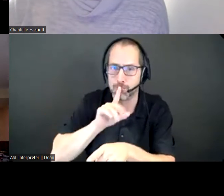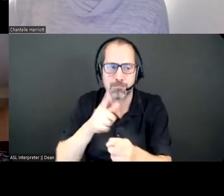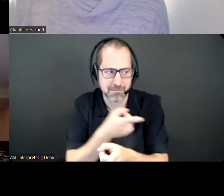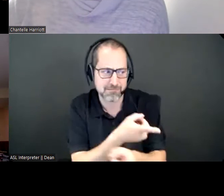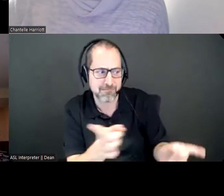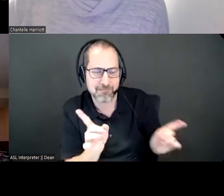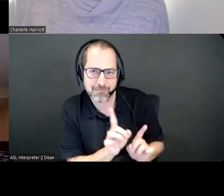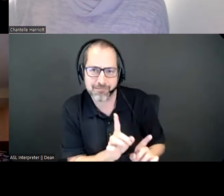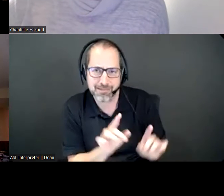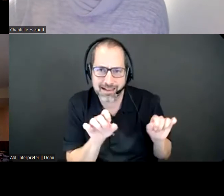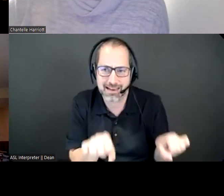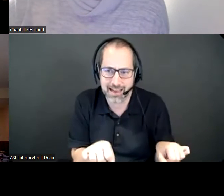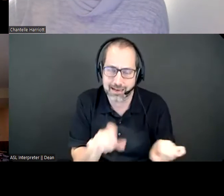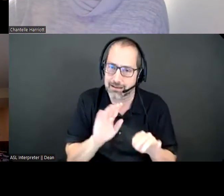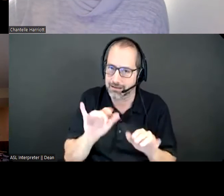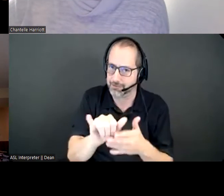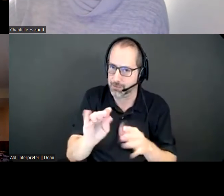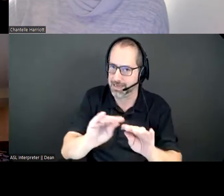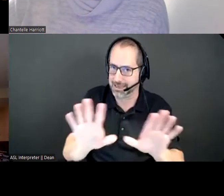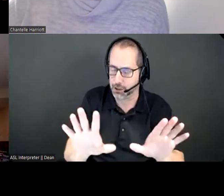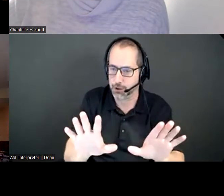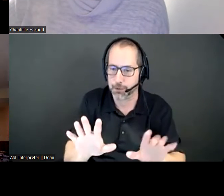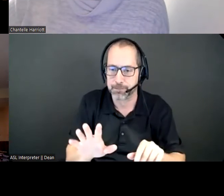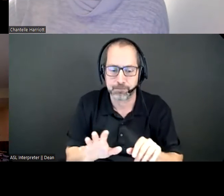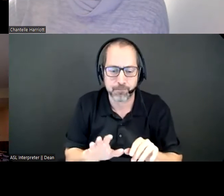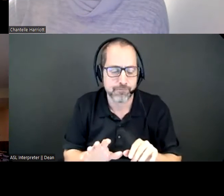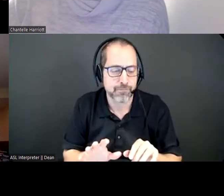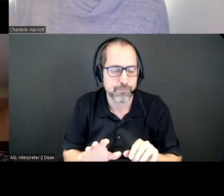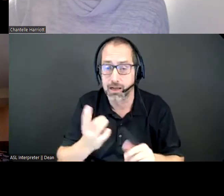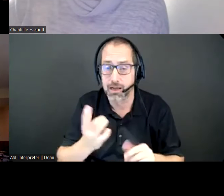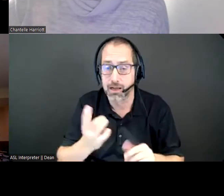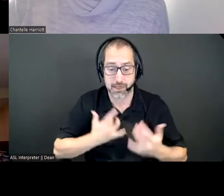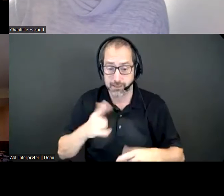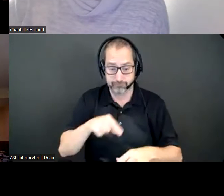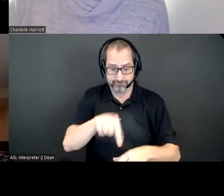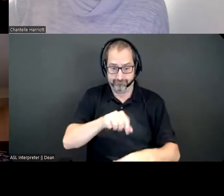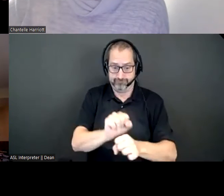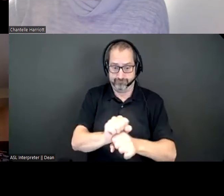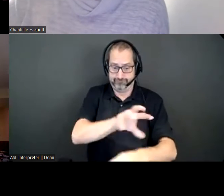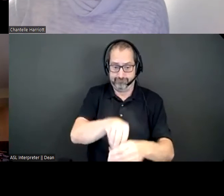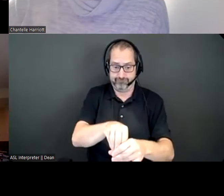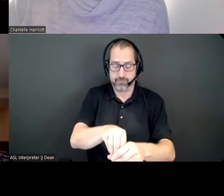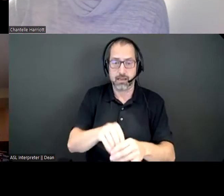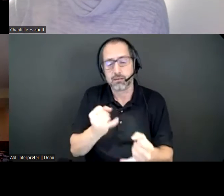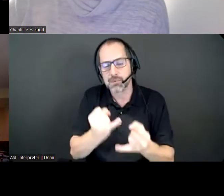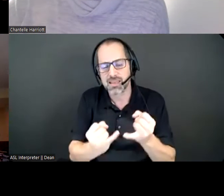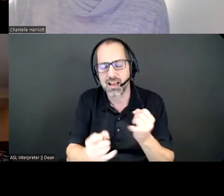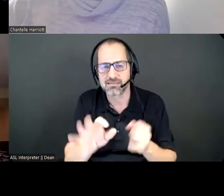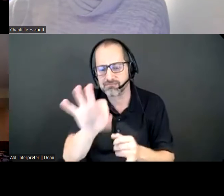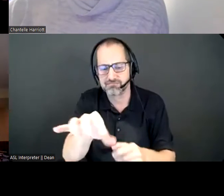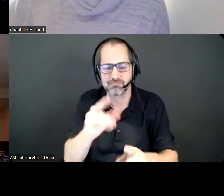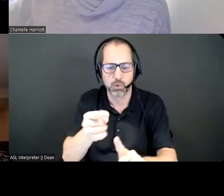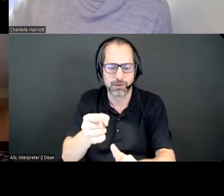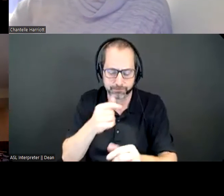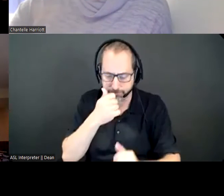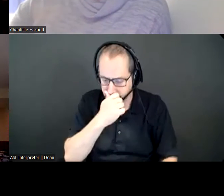as well. But I am excited about being in this, and the last thing I guess I just want to say is